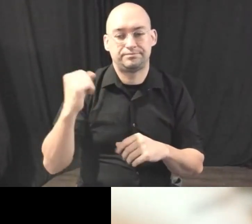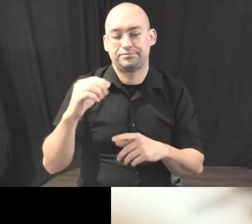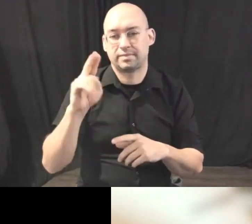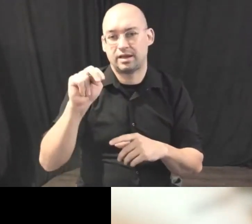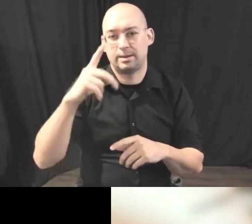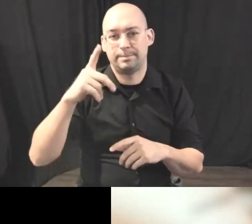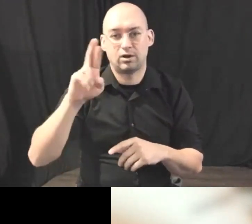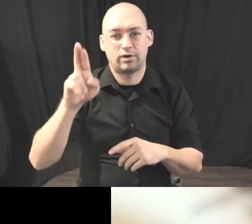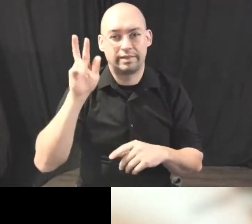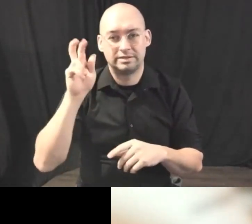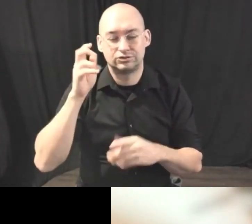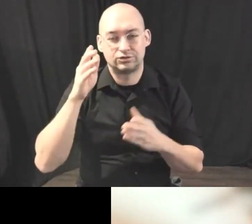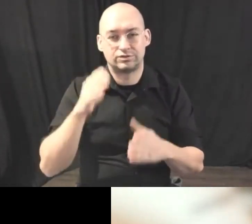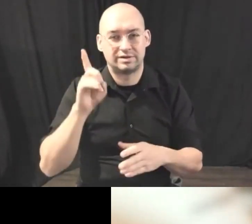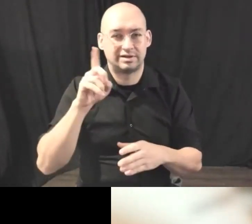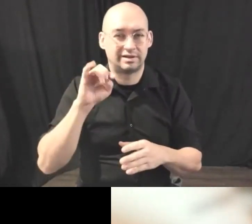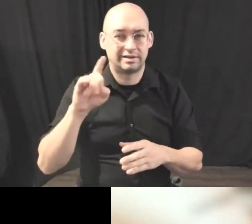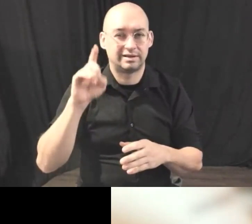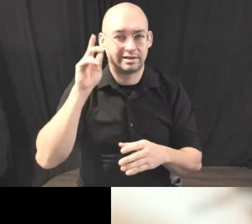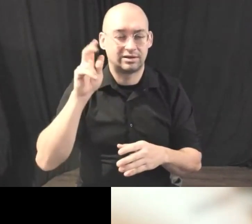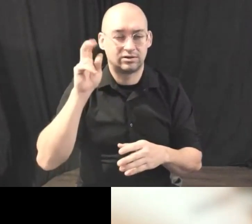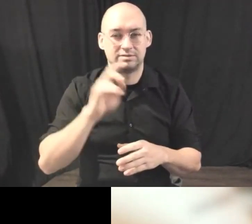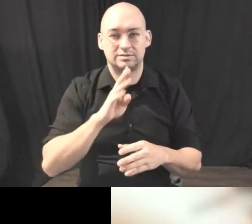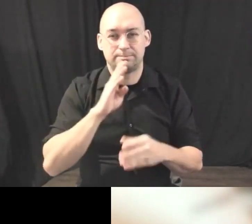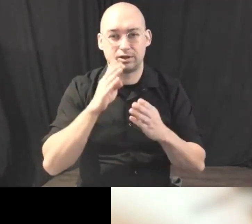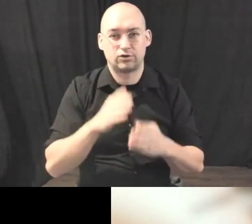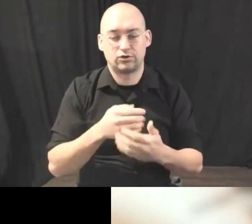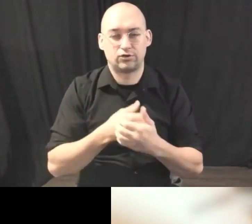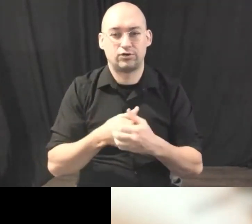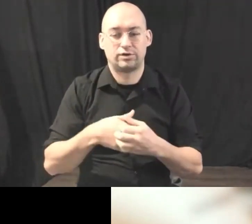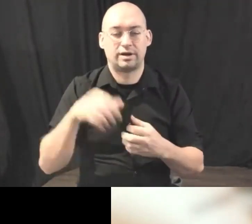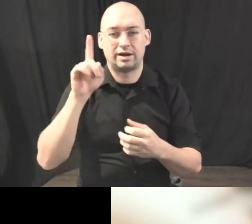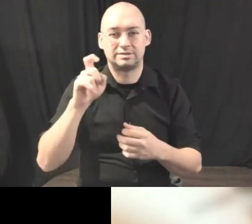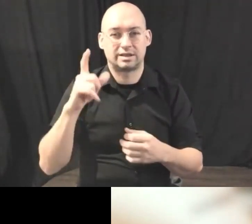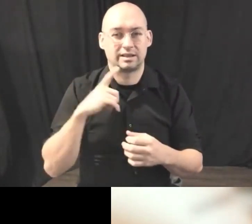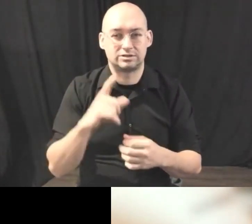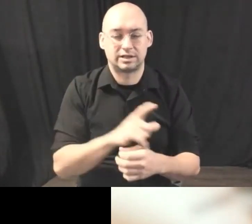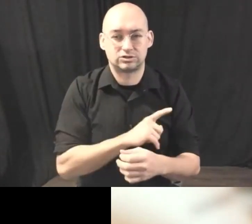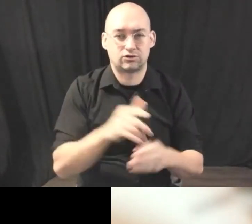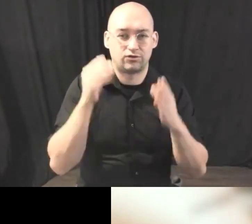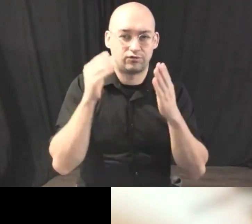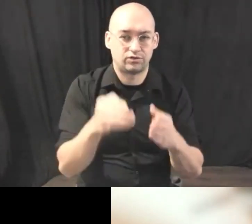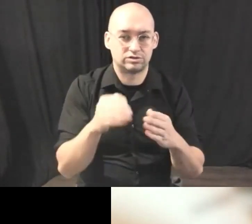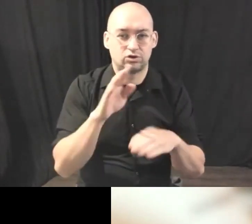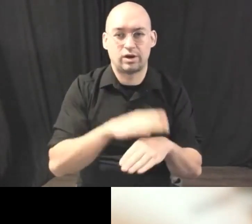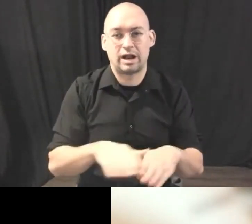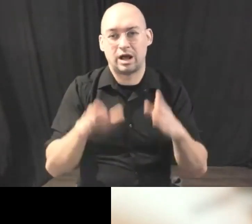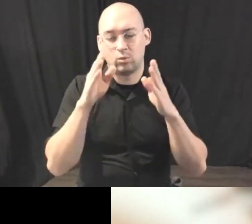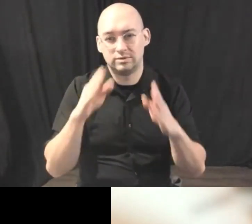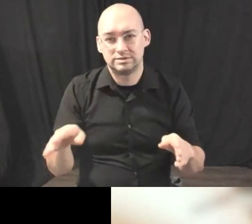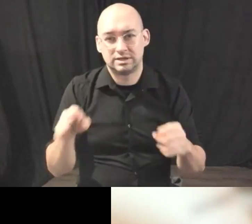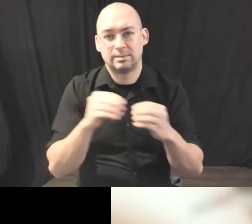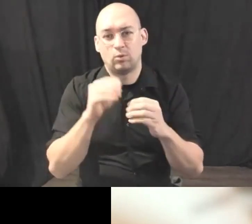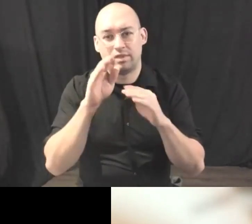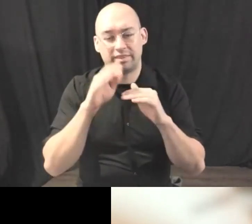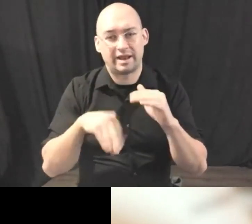morning, and I did catch that the speaker has asked the legislature to focus on housing more than anything,